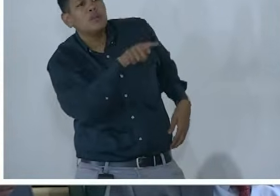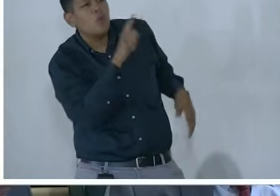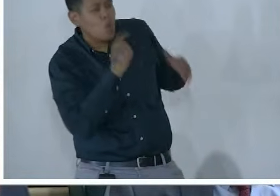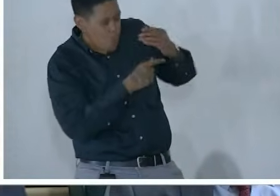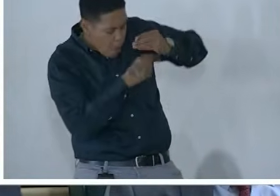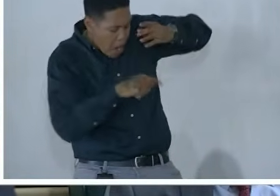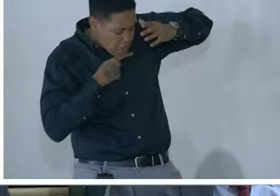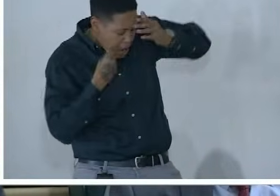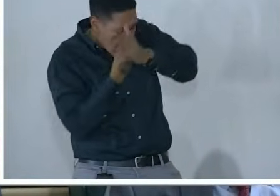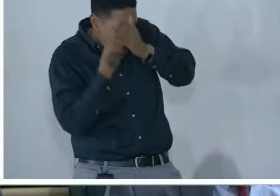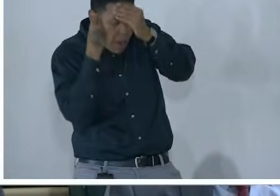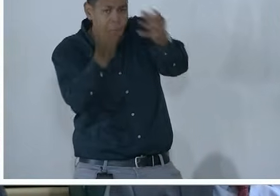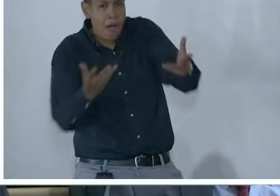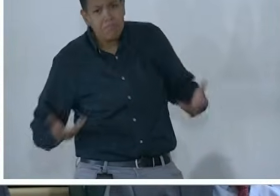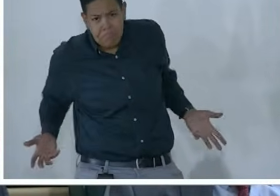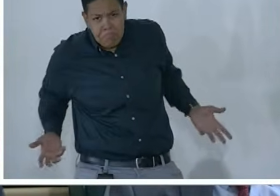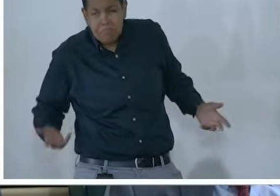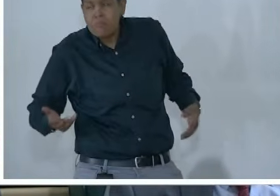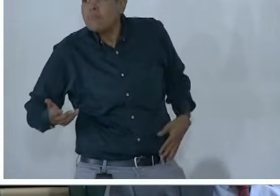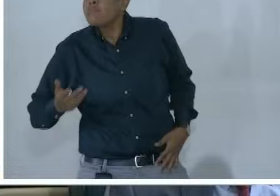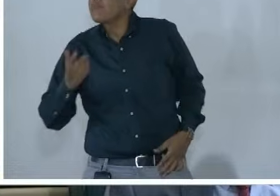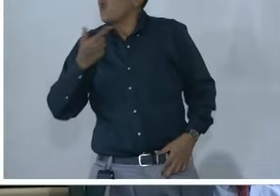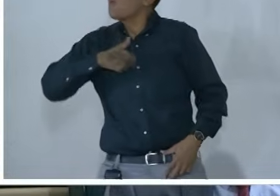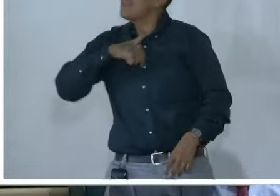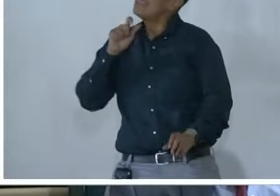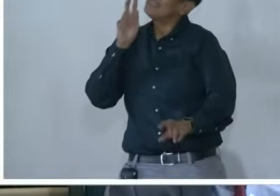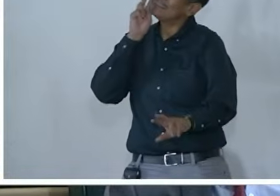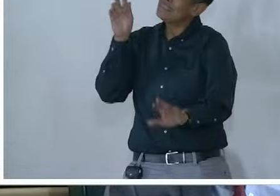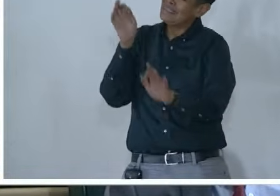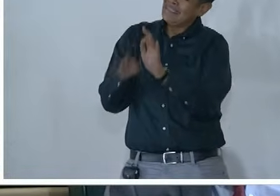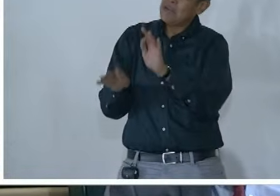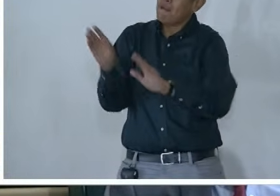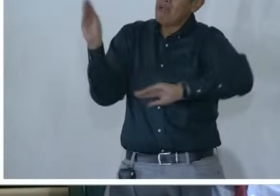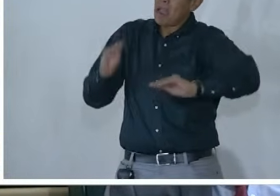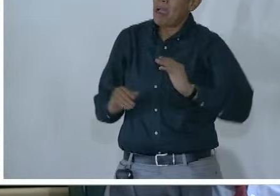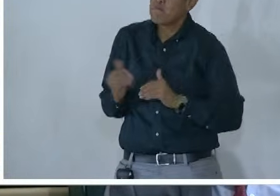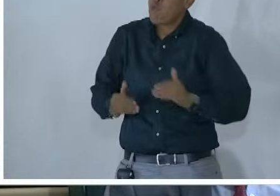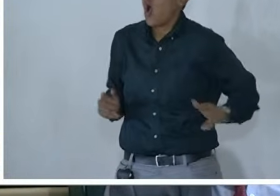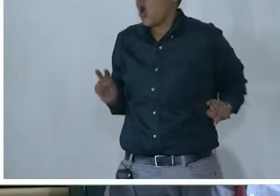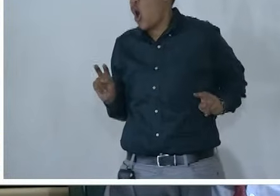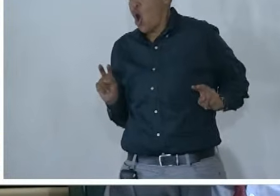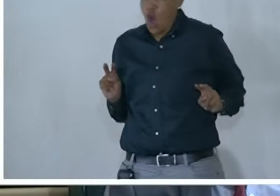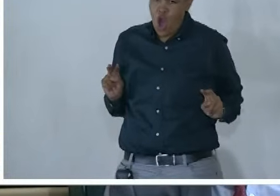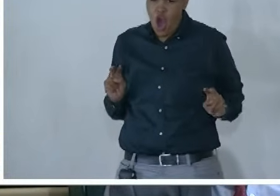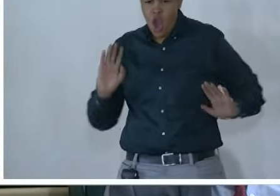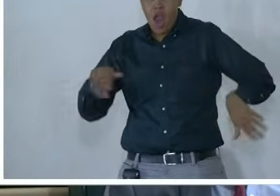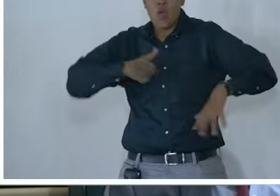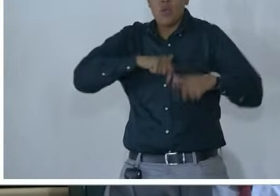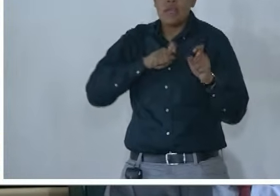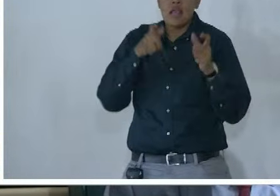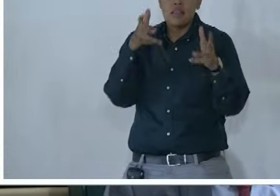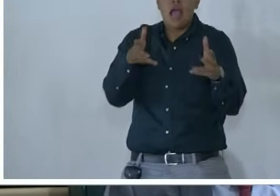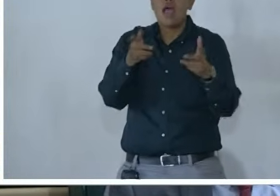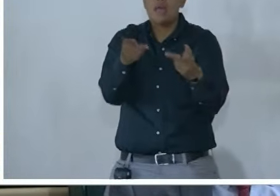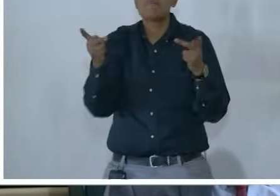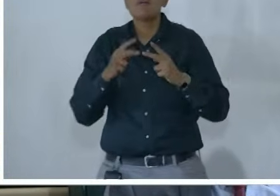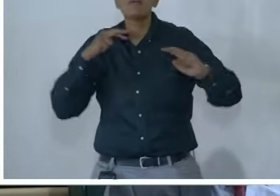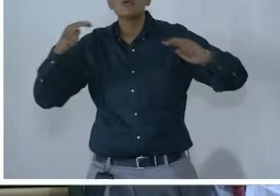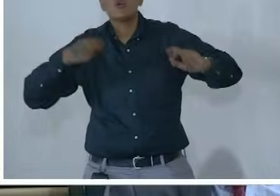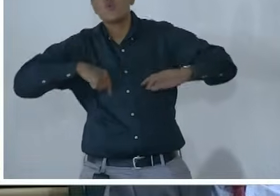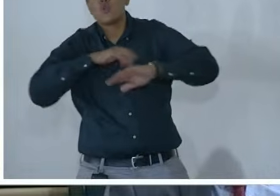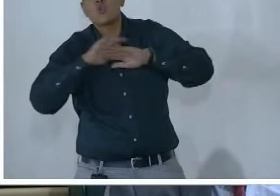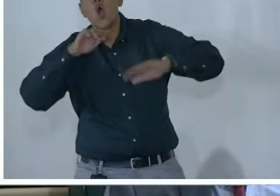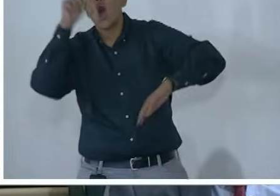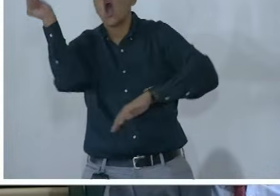for a grant. So we need to simplify the process, and we need to be in a position where we don't